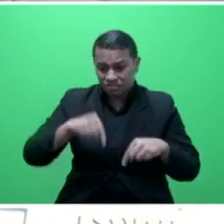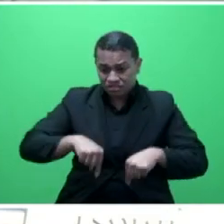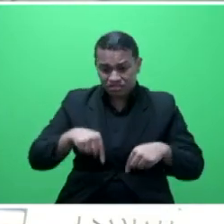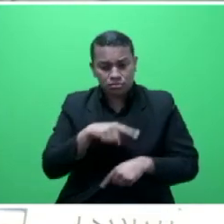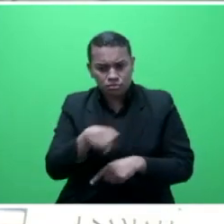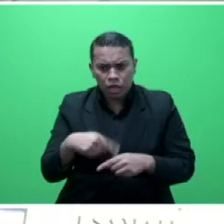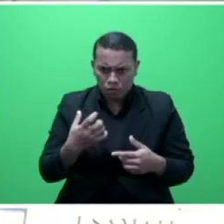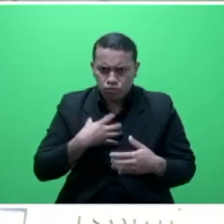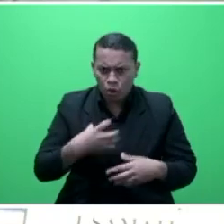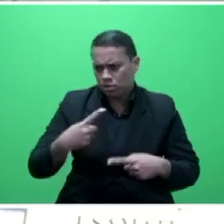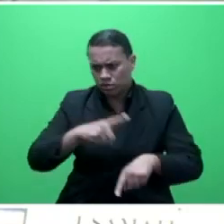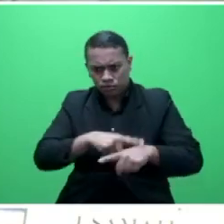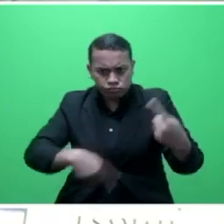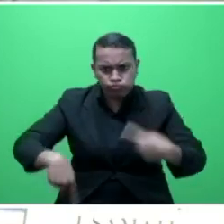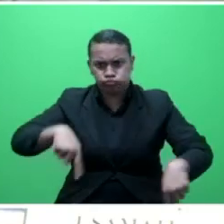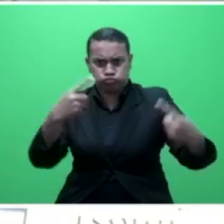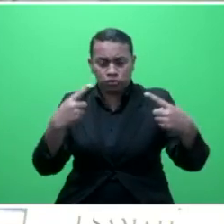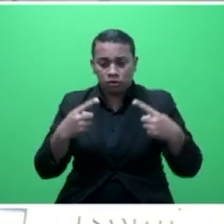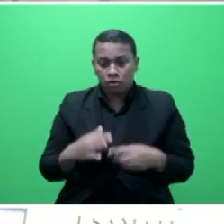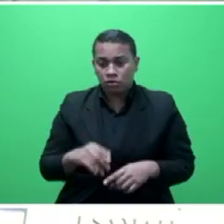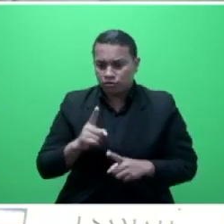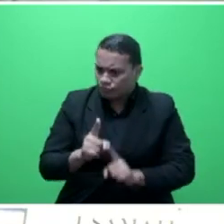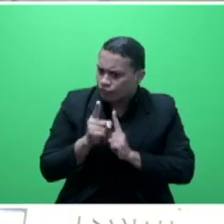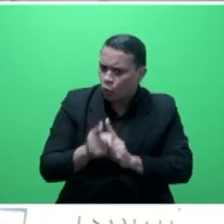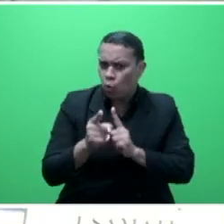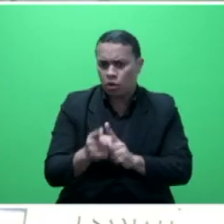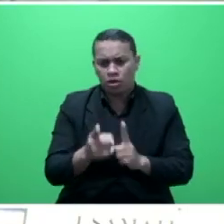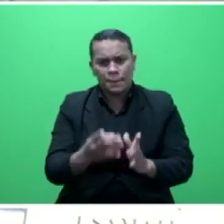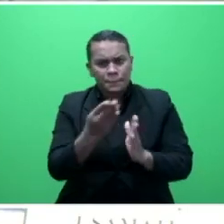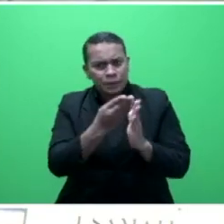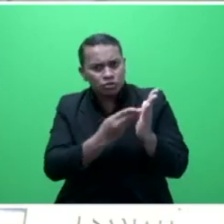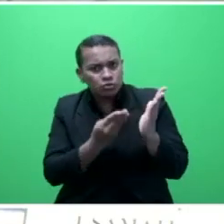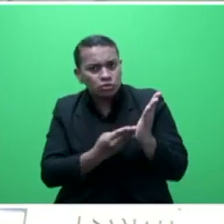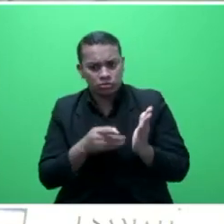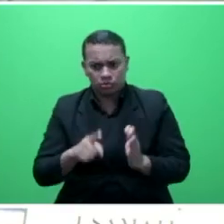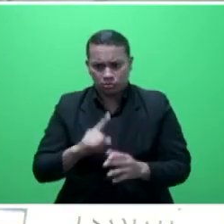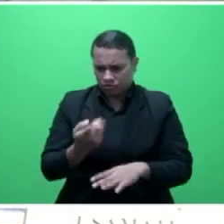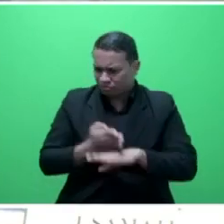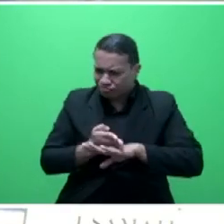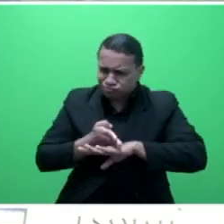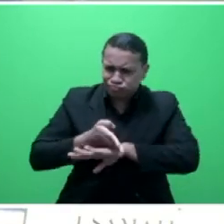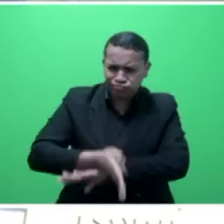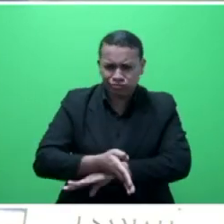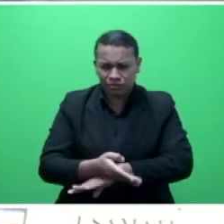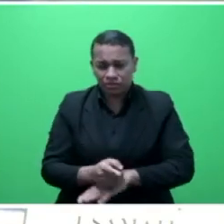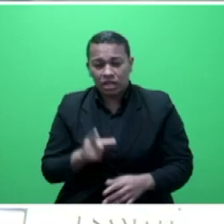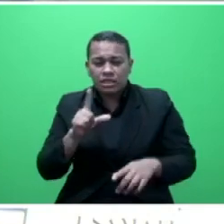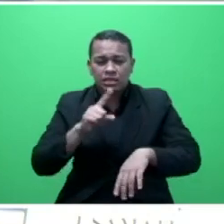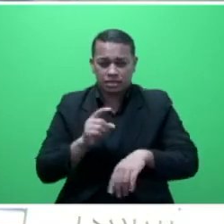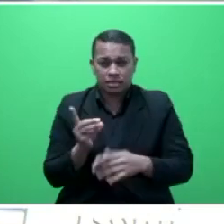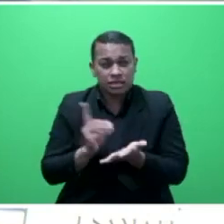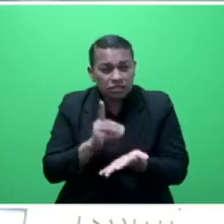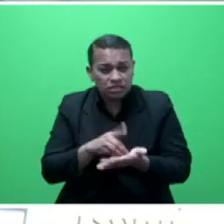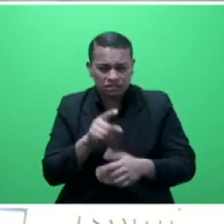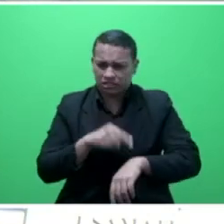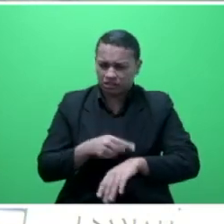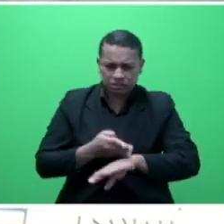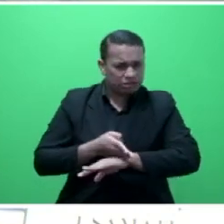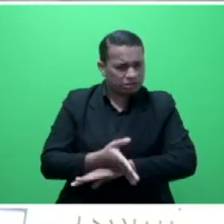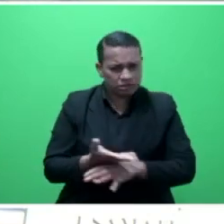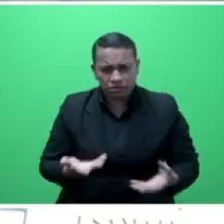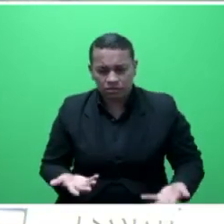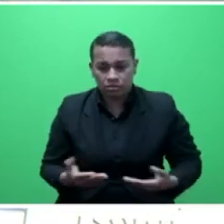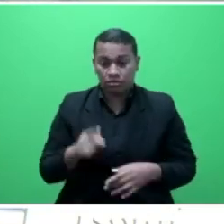Many of these measures have long expired their best by date, and have become market distorting, putting